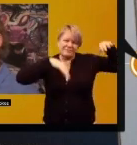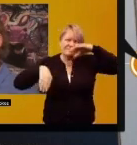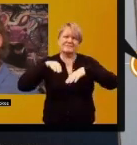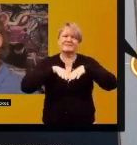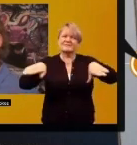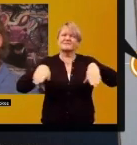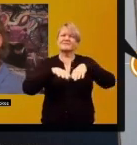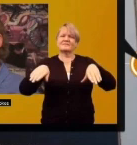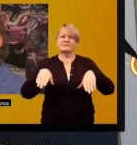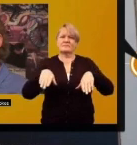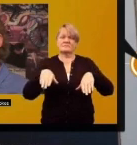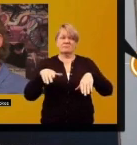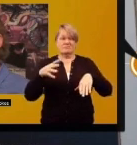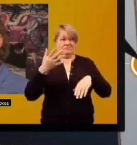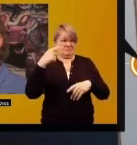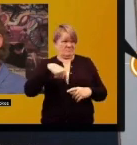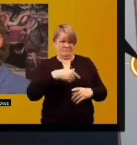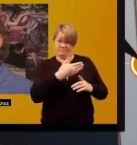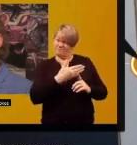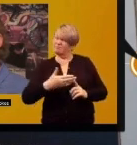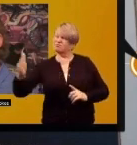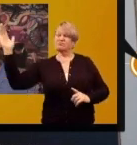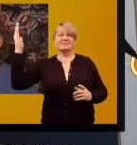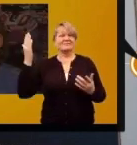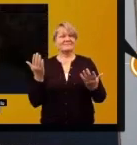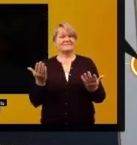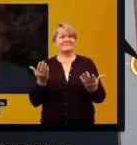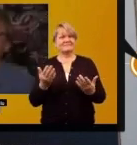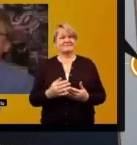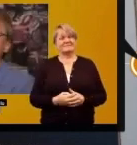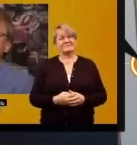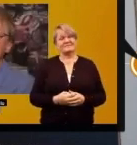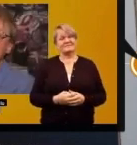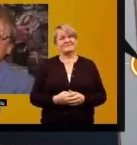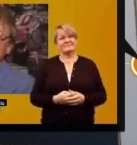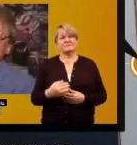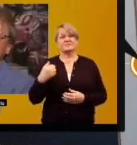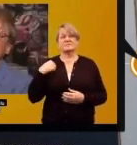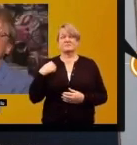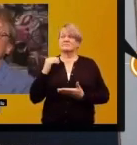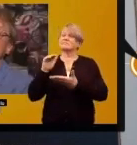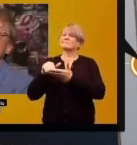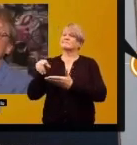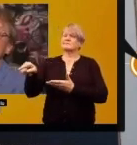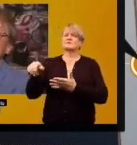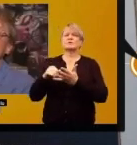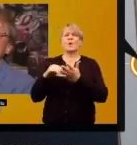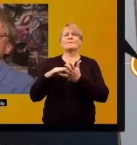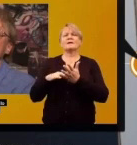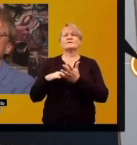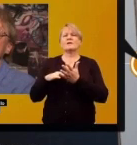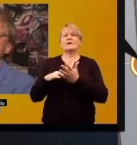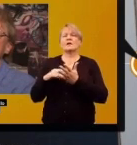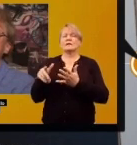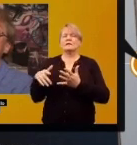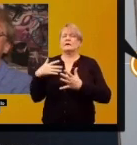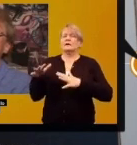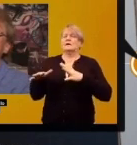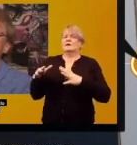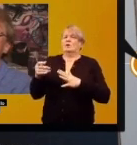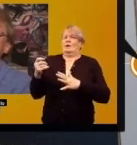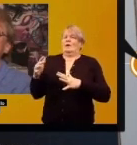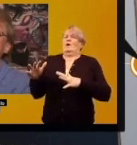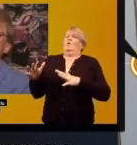and it just went on from there, really. The first time I went to Stoke Mandeville